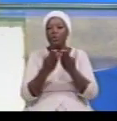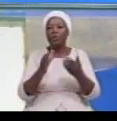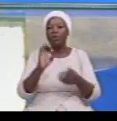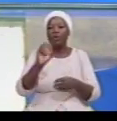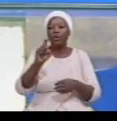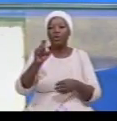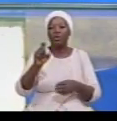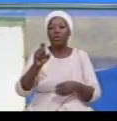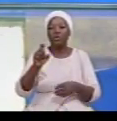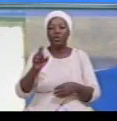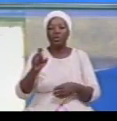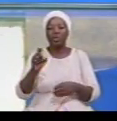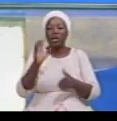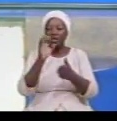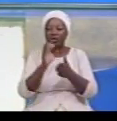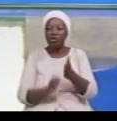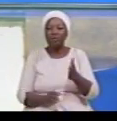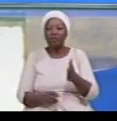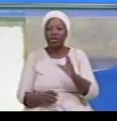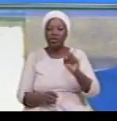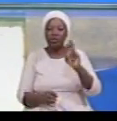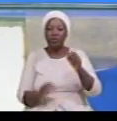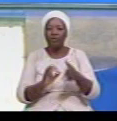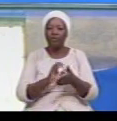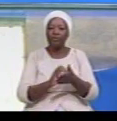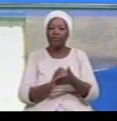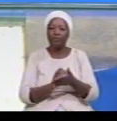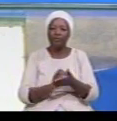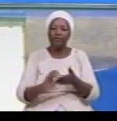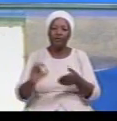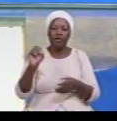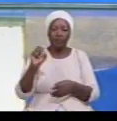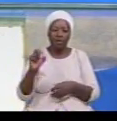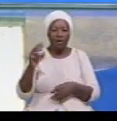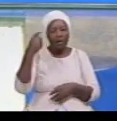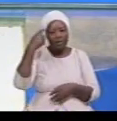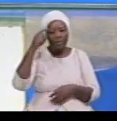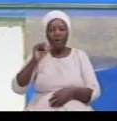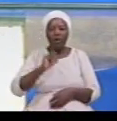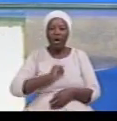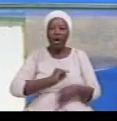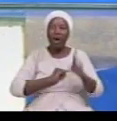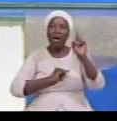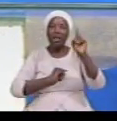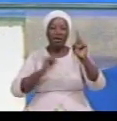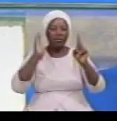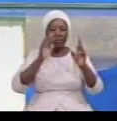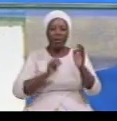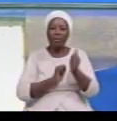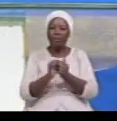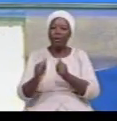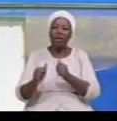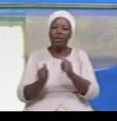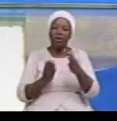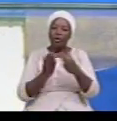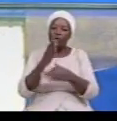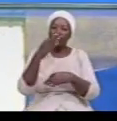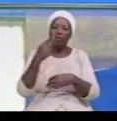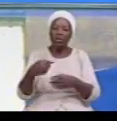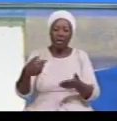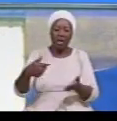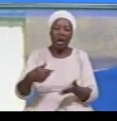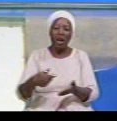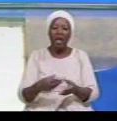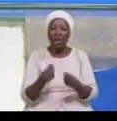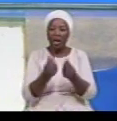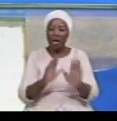12. Verse 12, for I will pass through the land of Egypt this